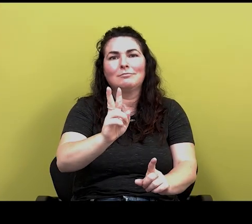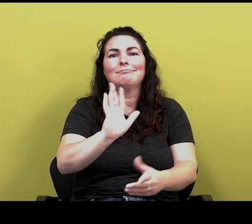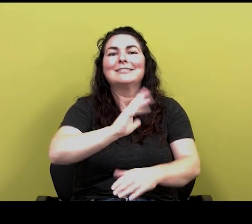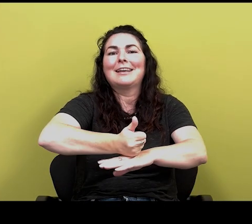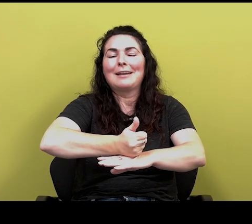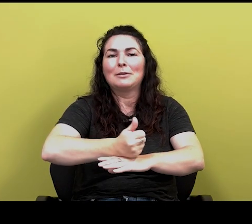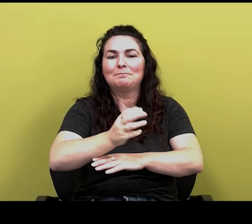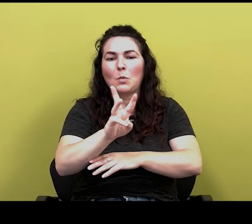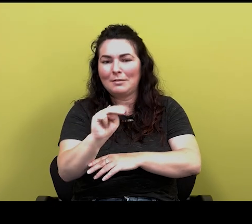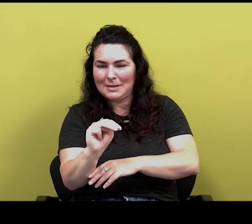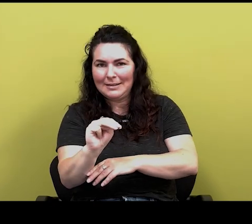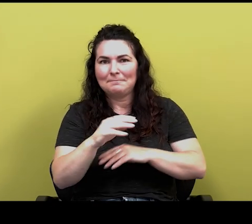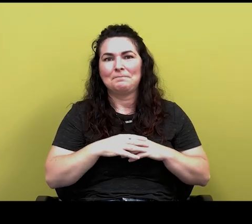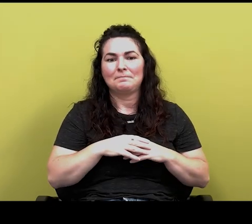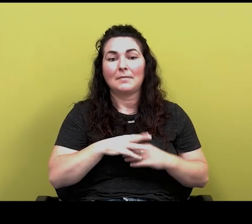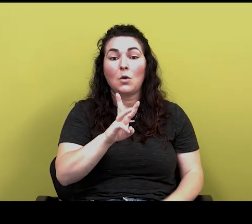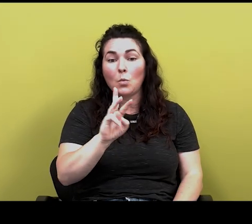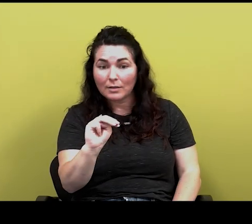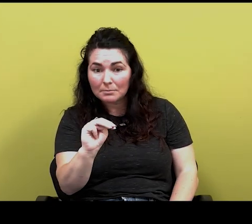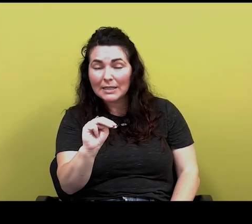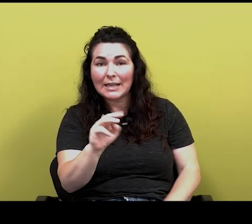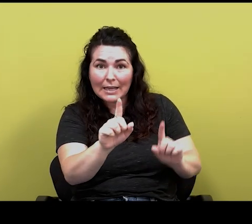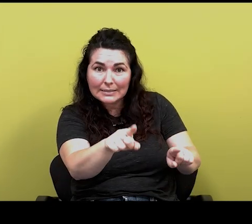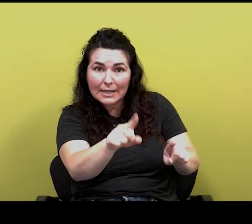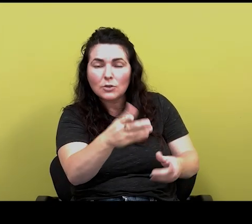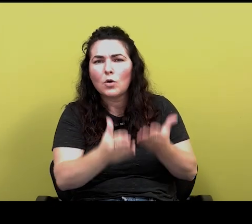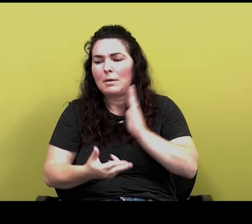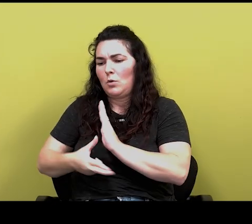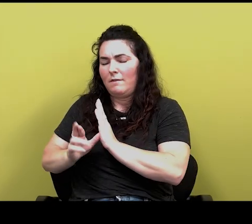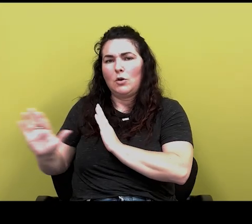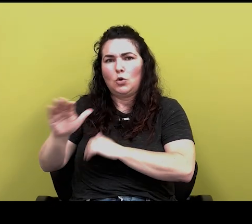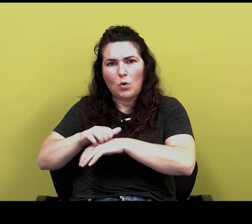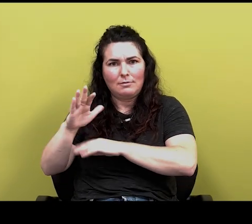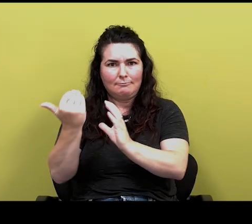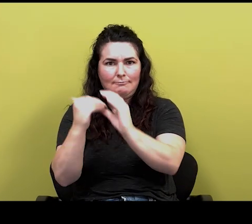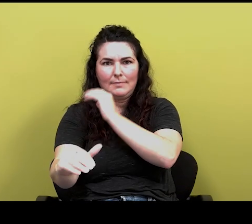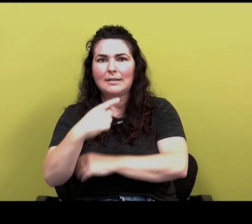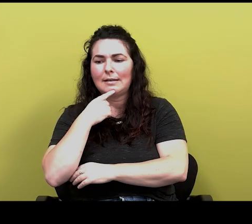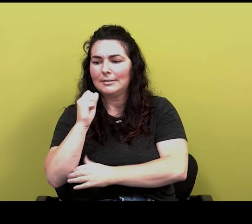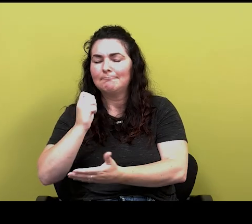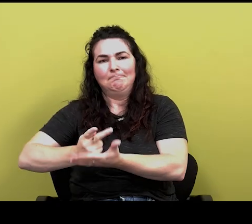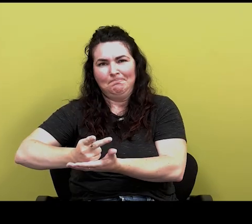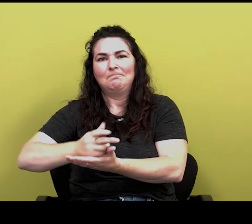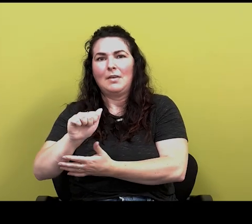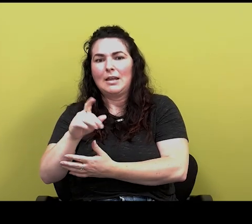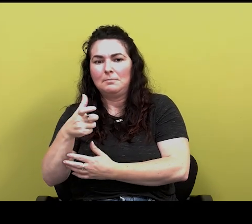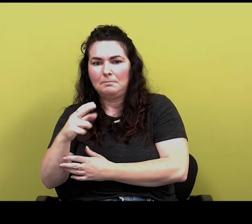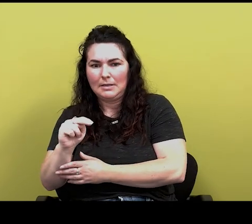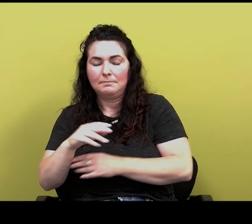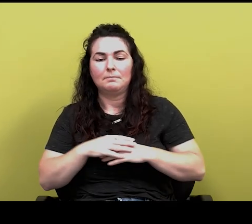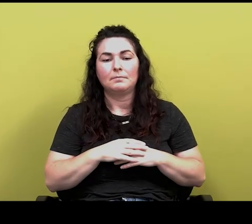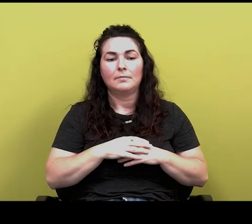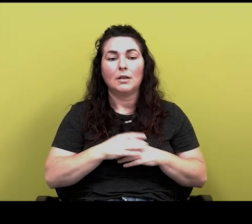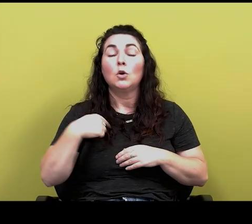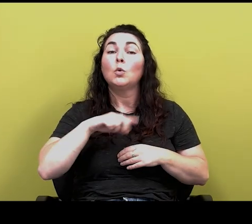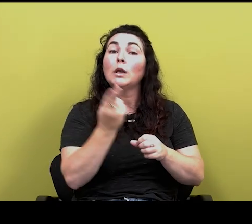welcome meeting, you will attend your welcome meeting or review or administrative approval. All welcome meetings are currently being conducted via